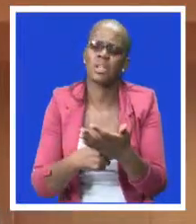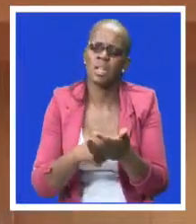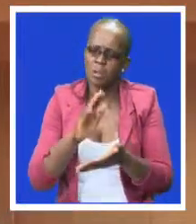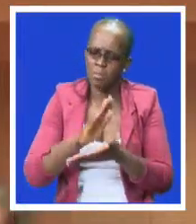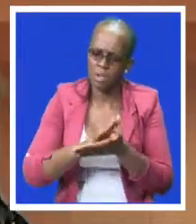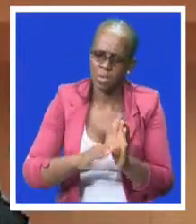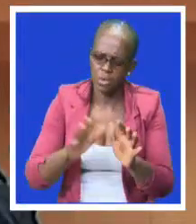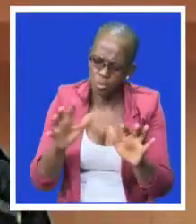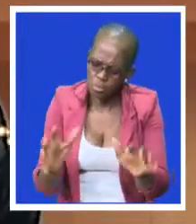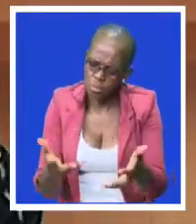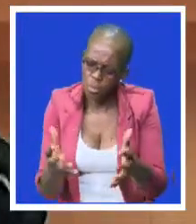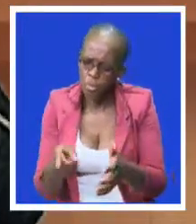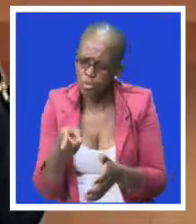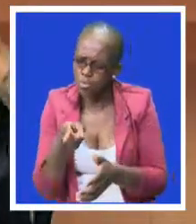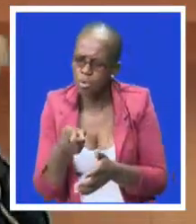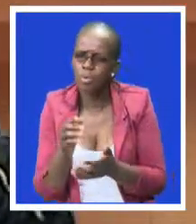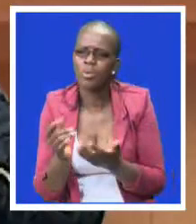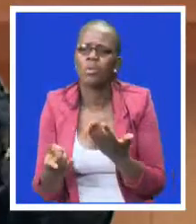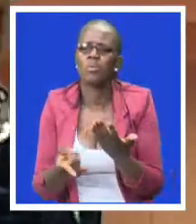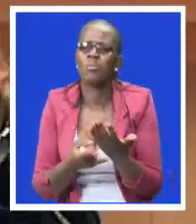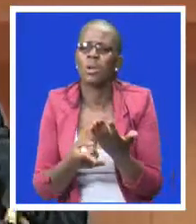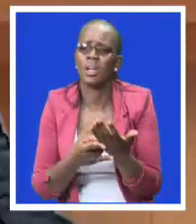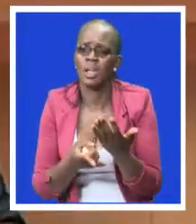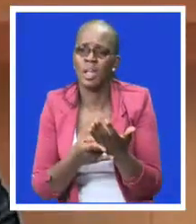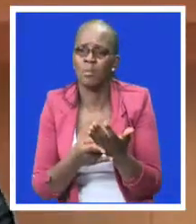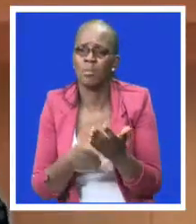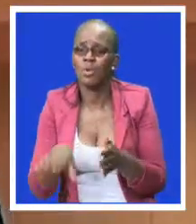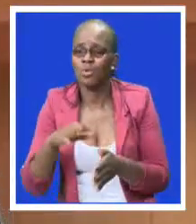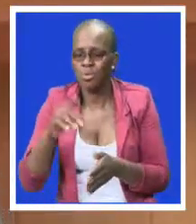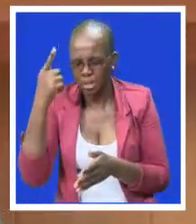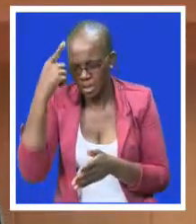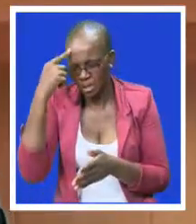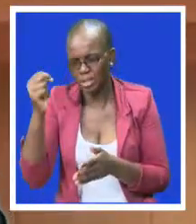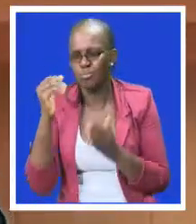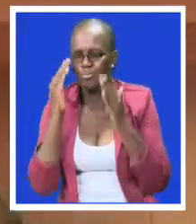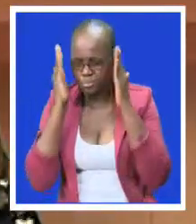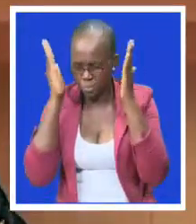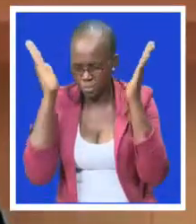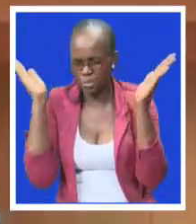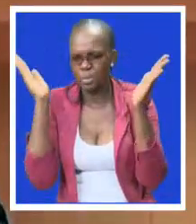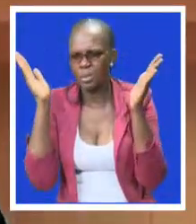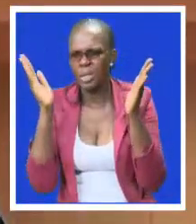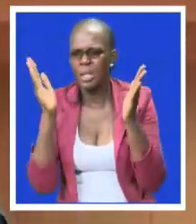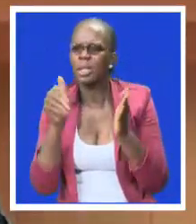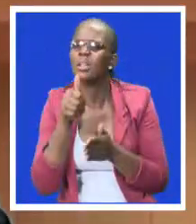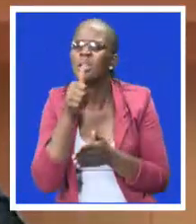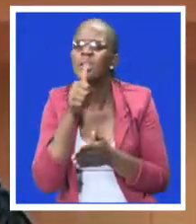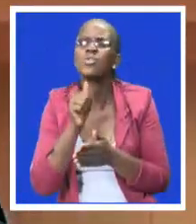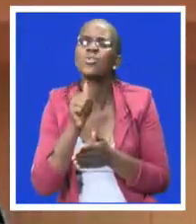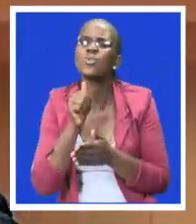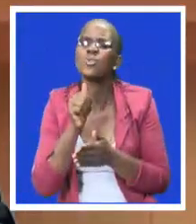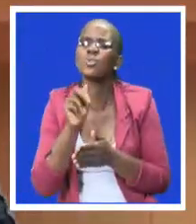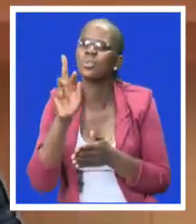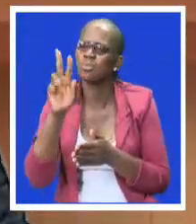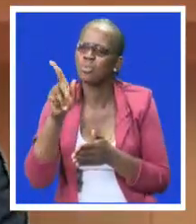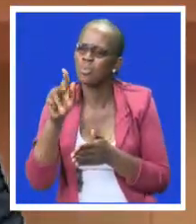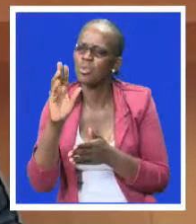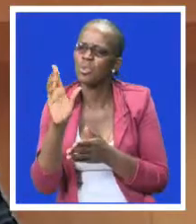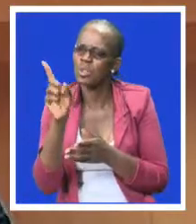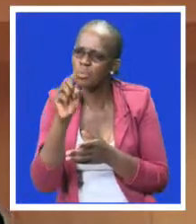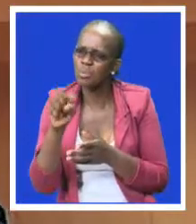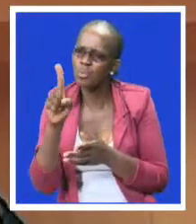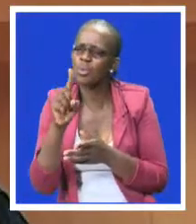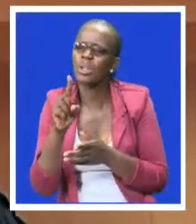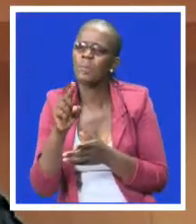use libovu when we are smearing makoti at home. But this time, they use